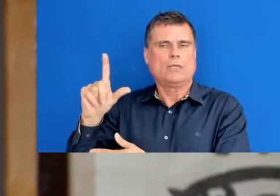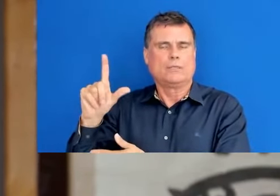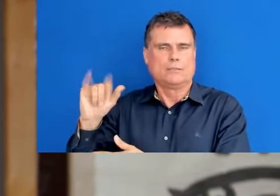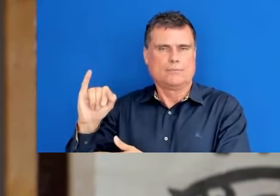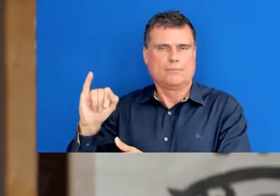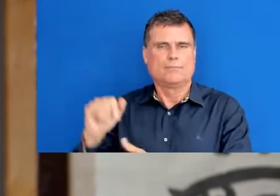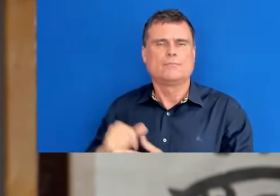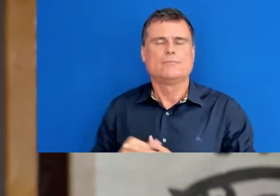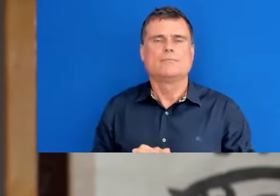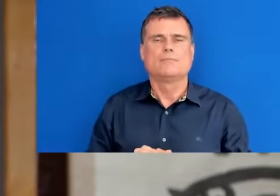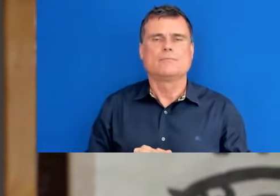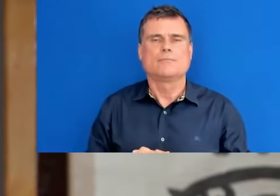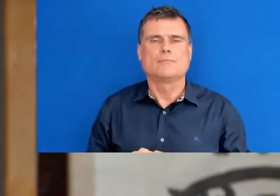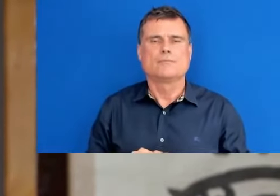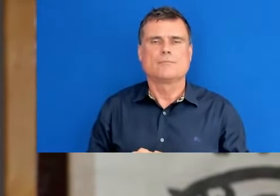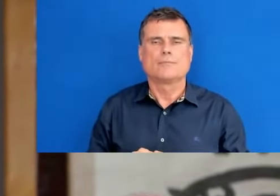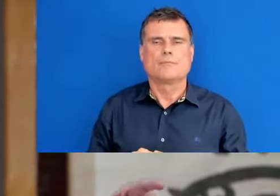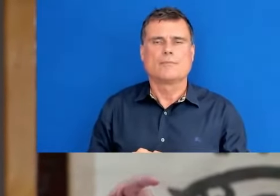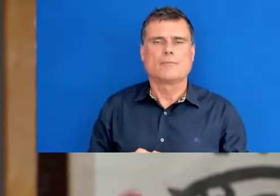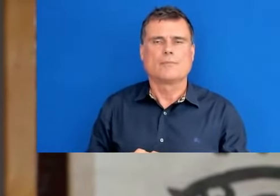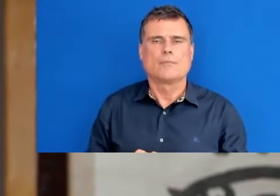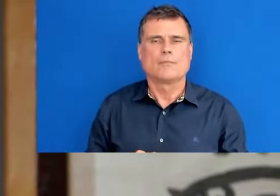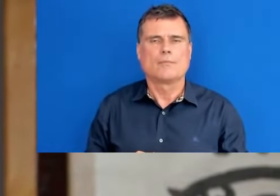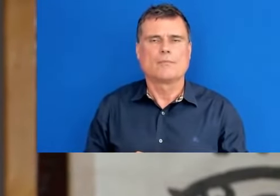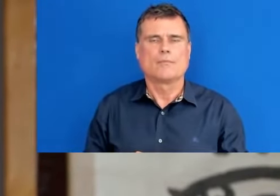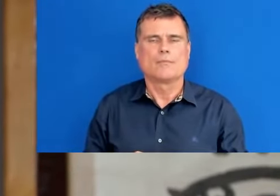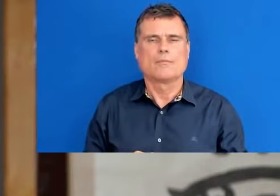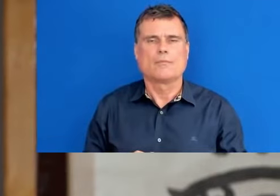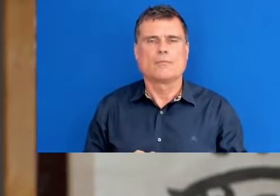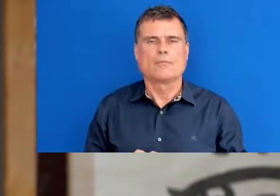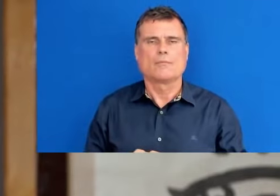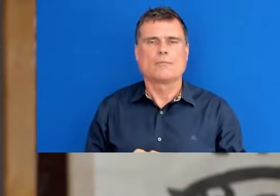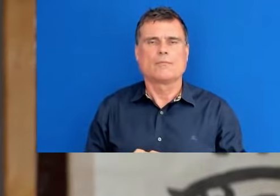Suzanne Tabata, Project Director for BC Redress, over here.